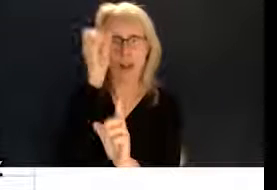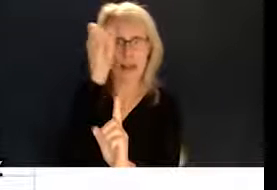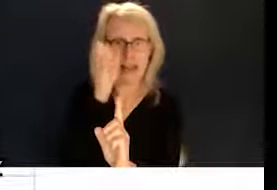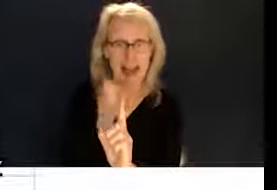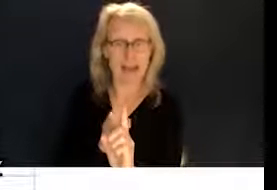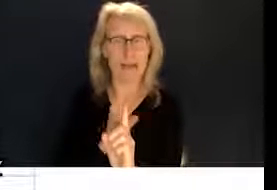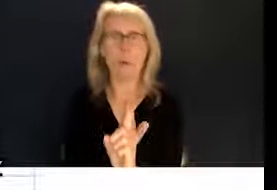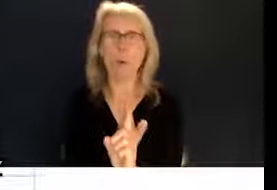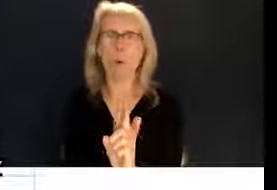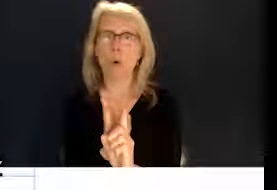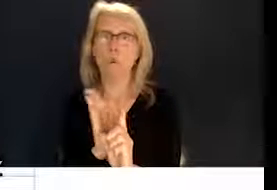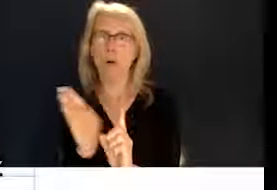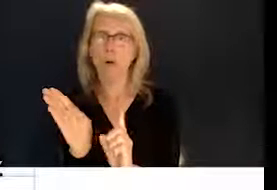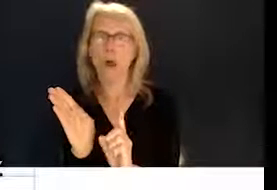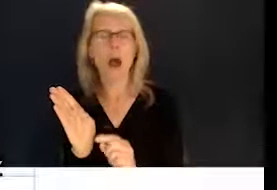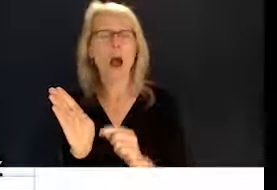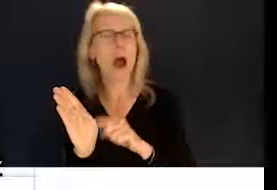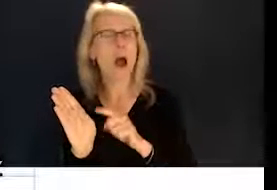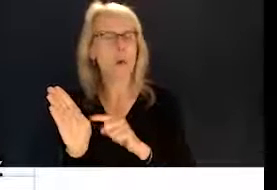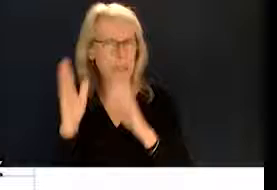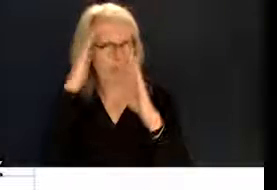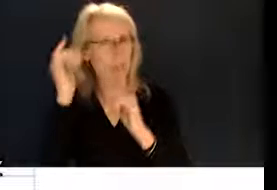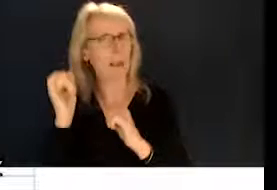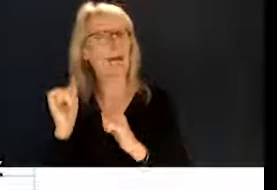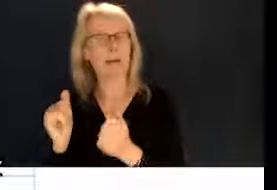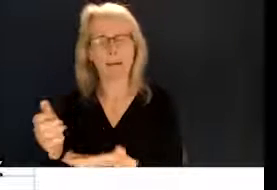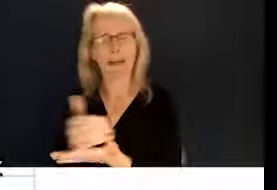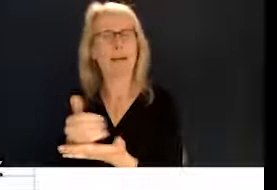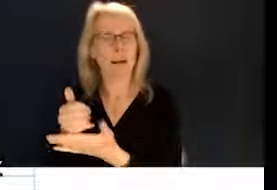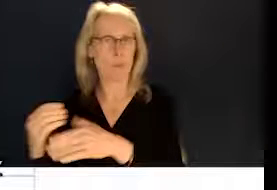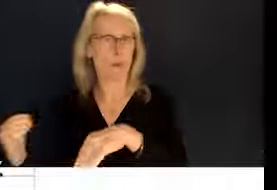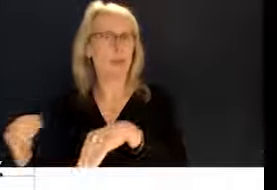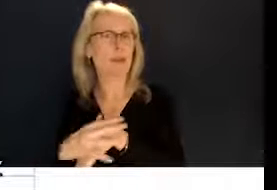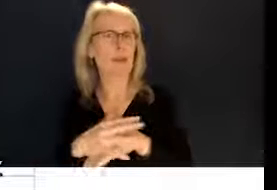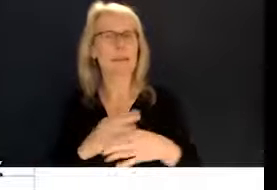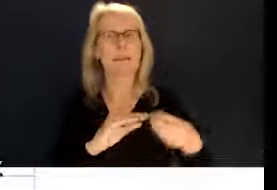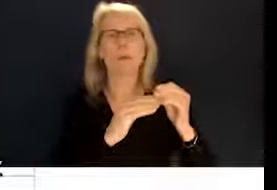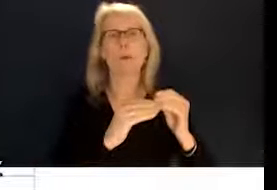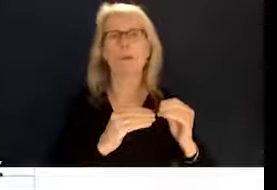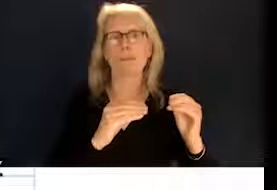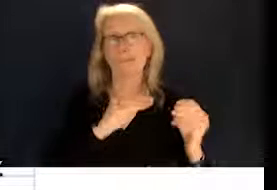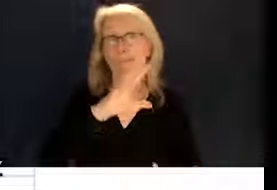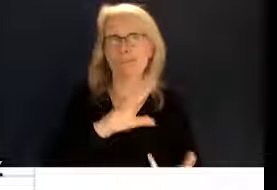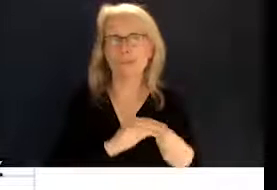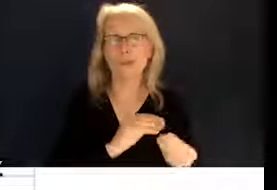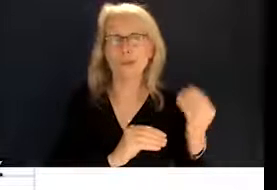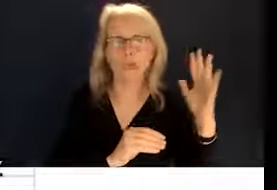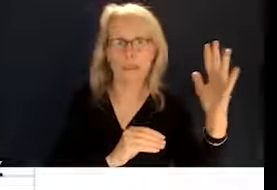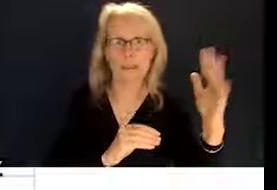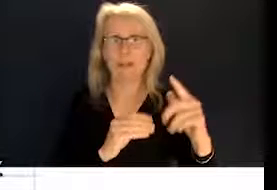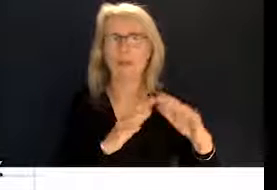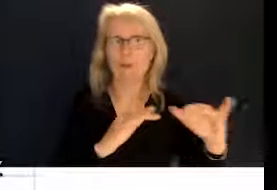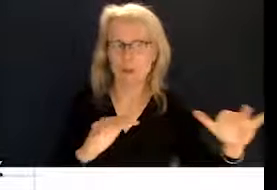we saw a positive relationship like we would expect. So increased socioeconomic status, increased species